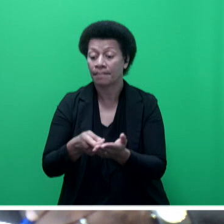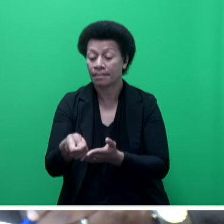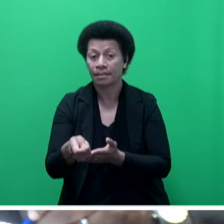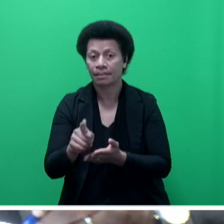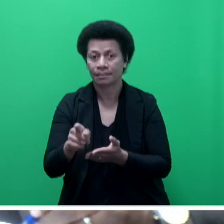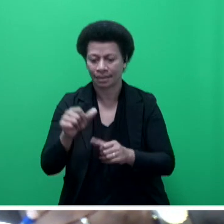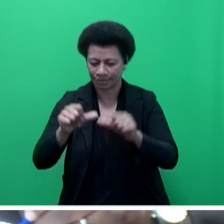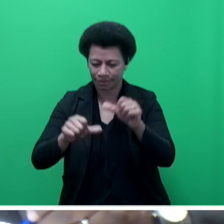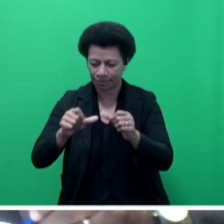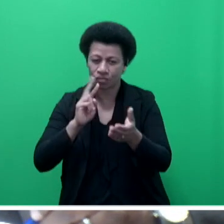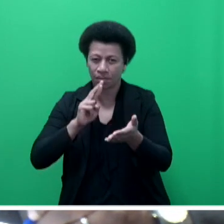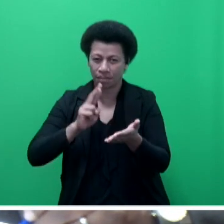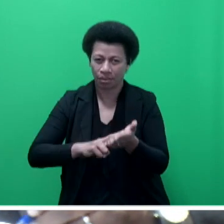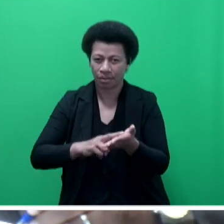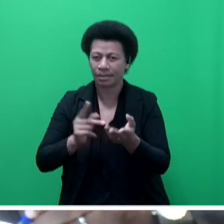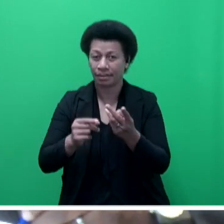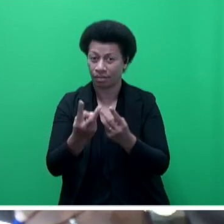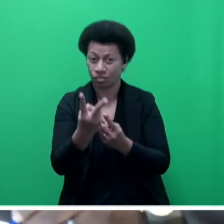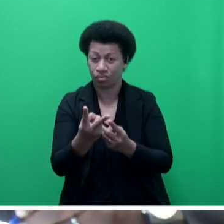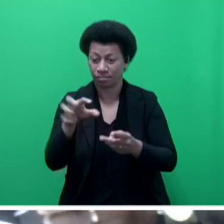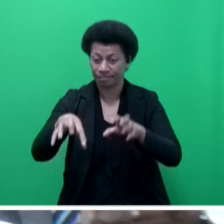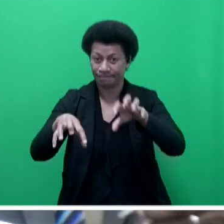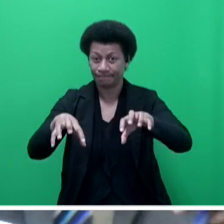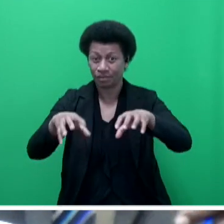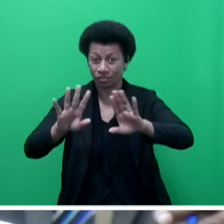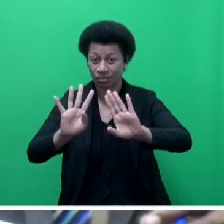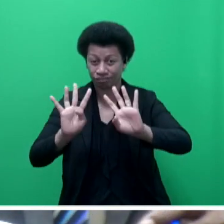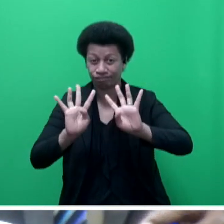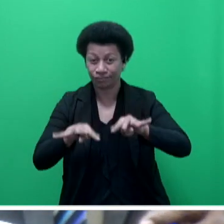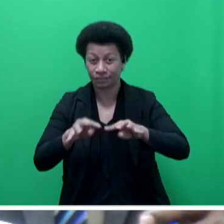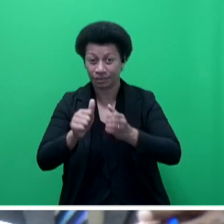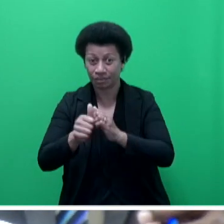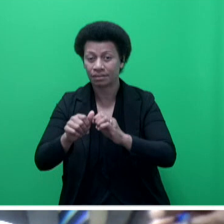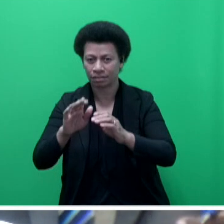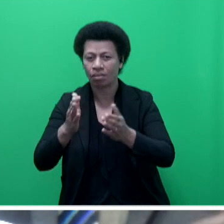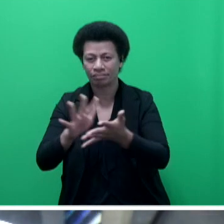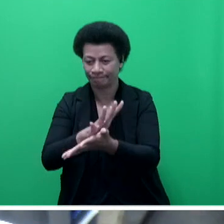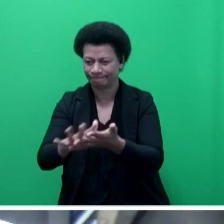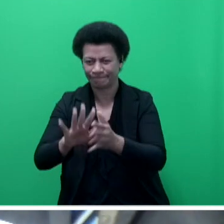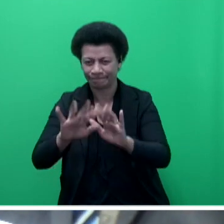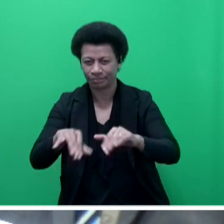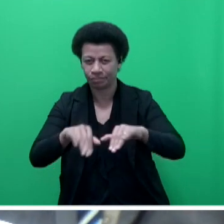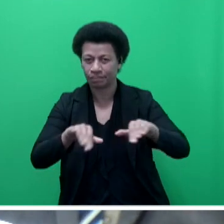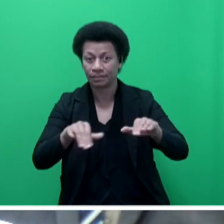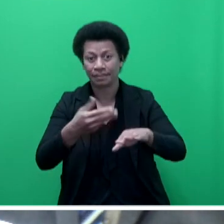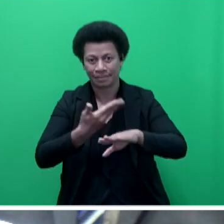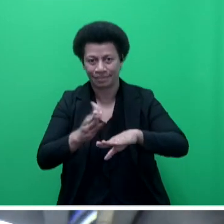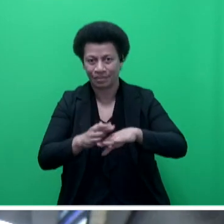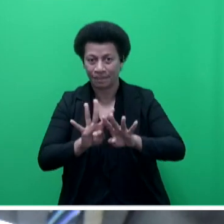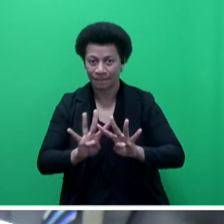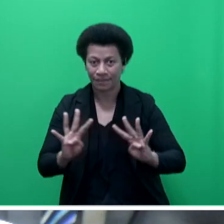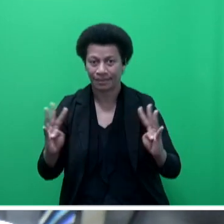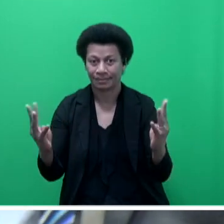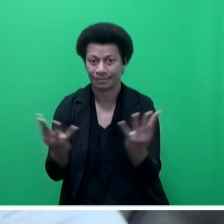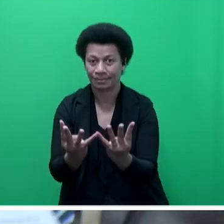report, demolition of the two existing pavilions, rebuilding of the fence, and the construction of the new pavilion and